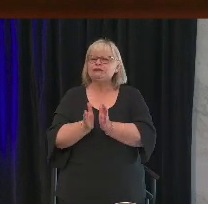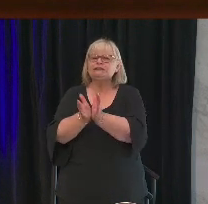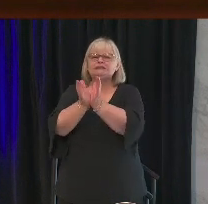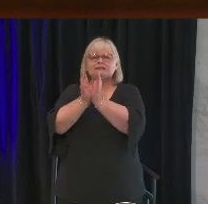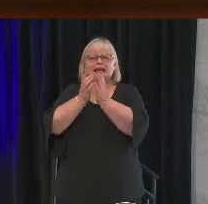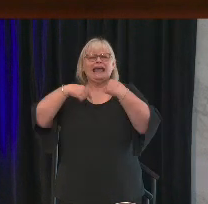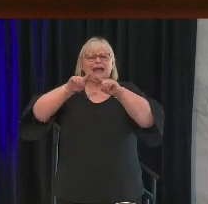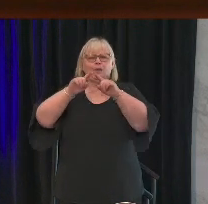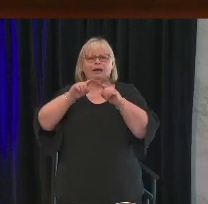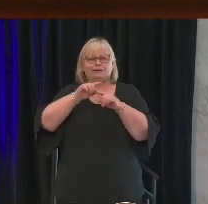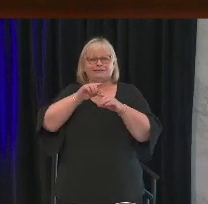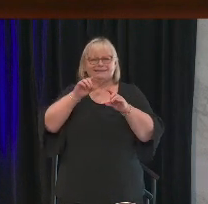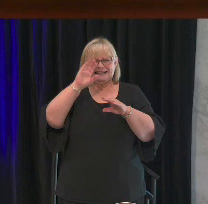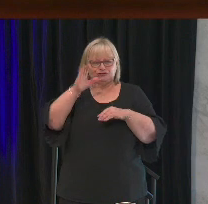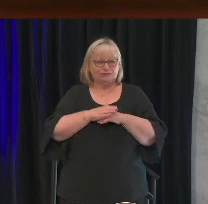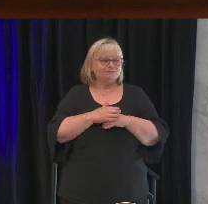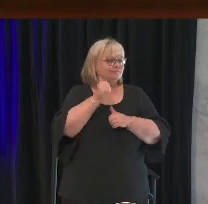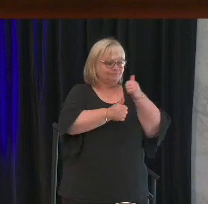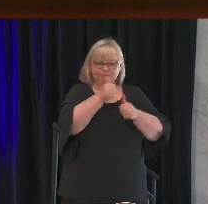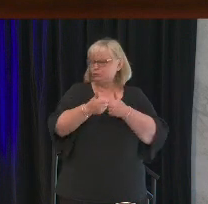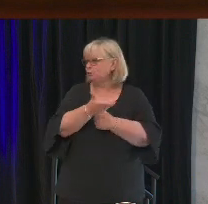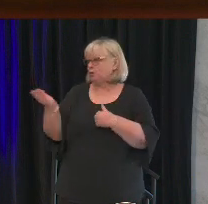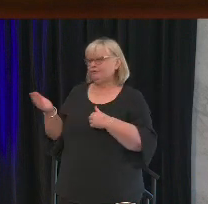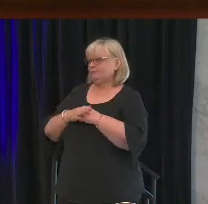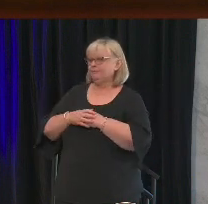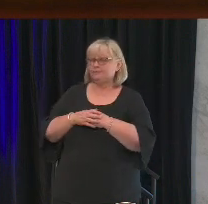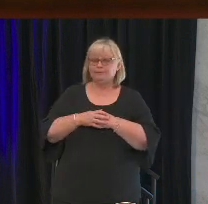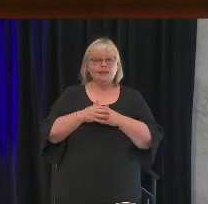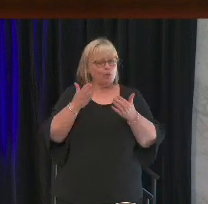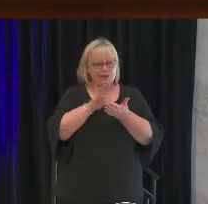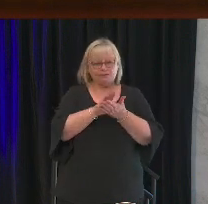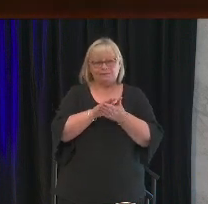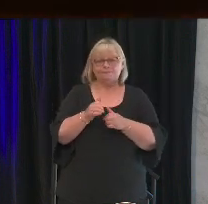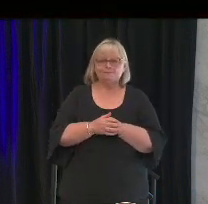nation. Congratulations again to everyone nominated, and very well done.